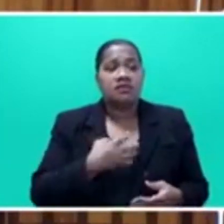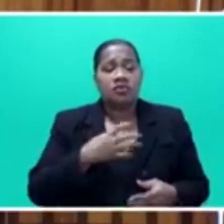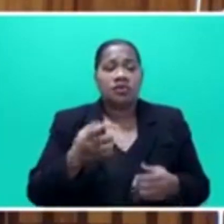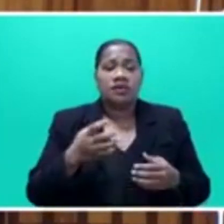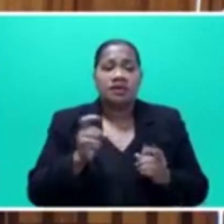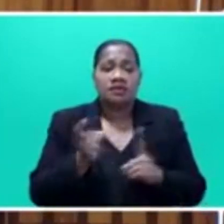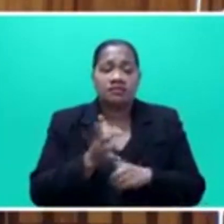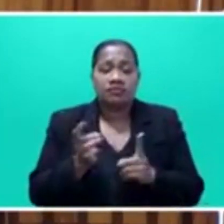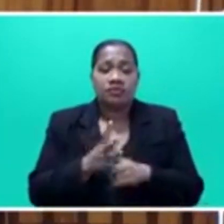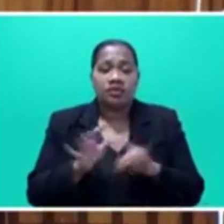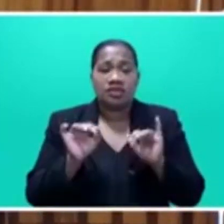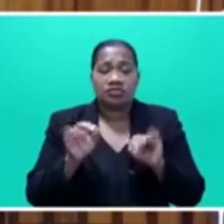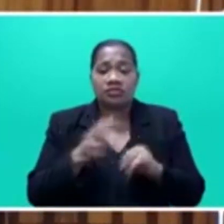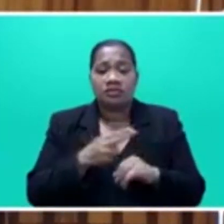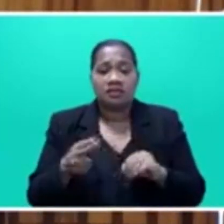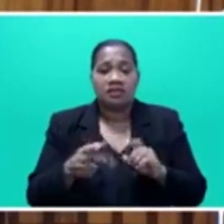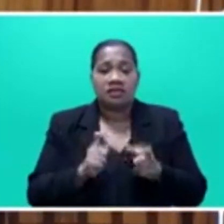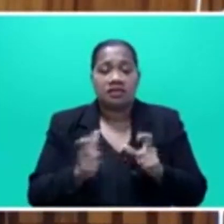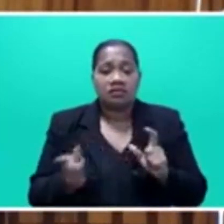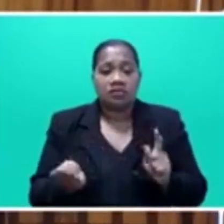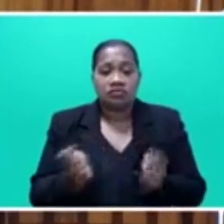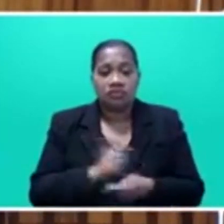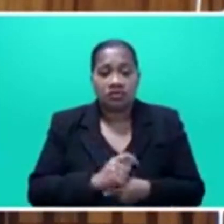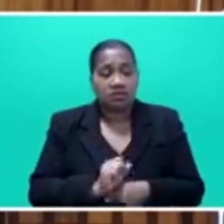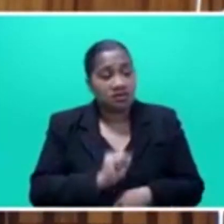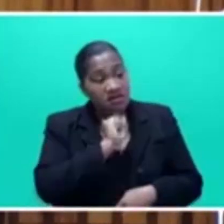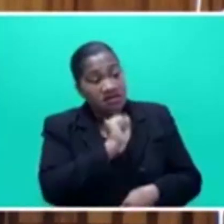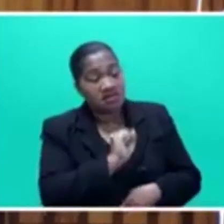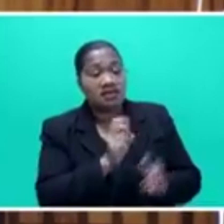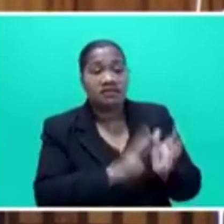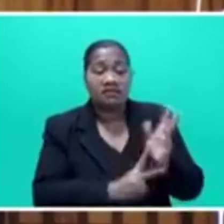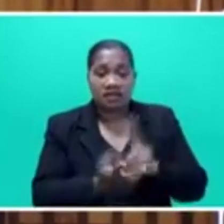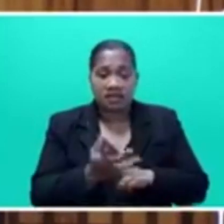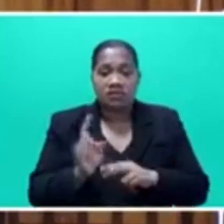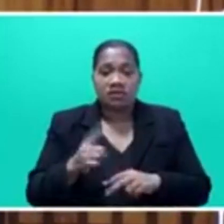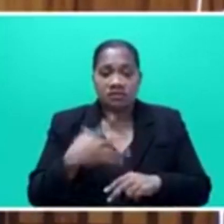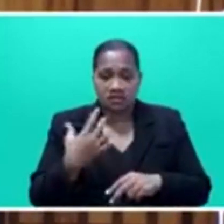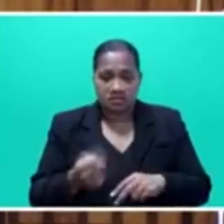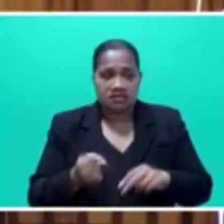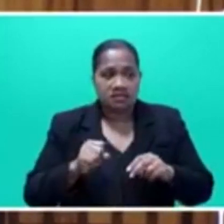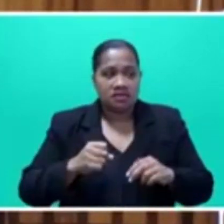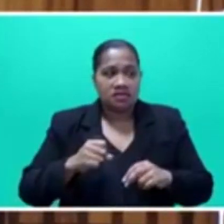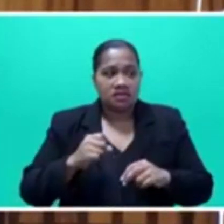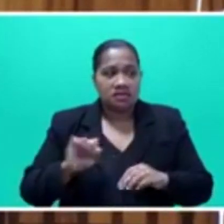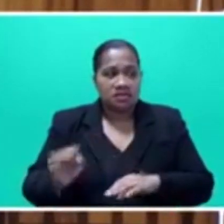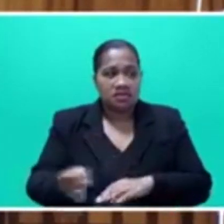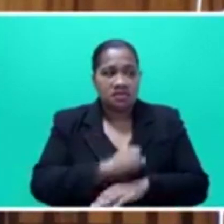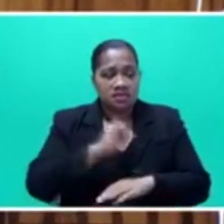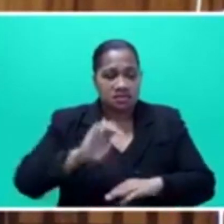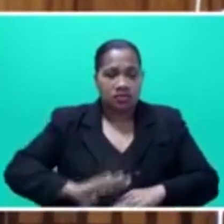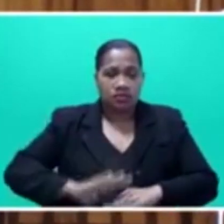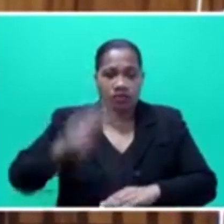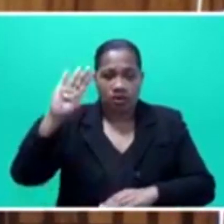issues than climate change. His village is getting a seawall. His village, funded by